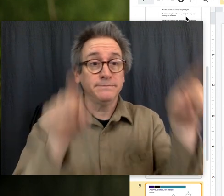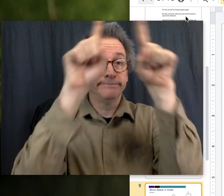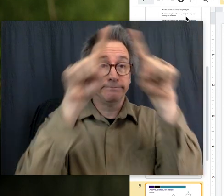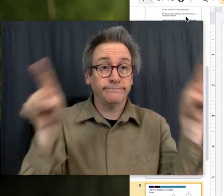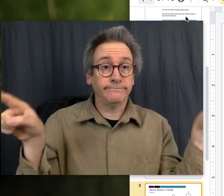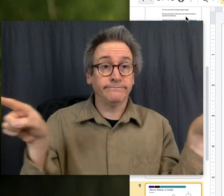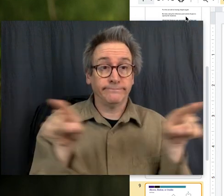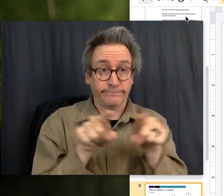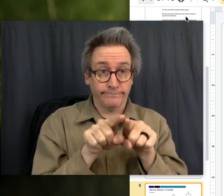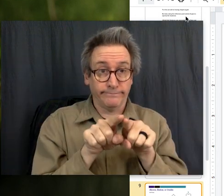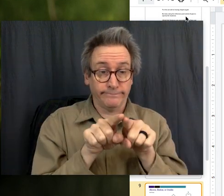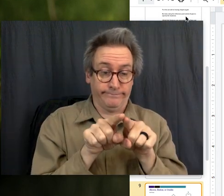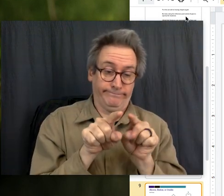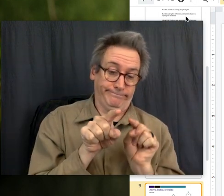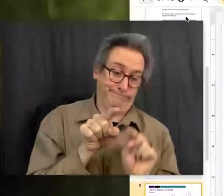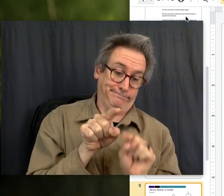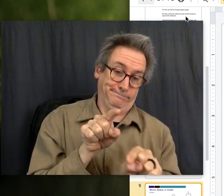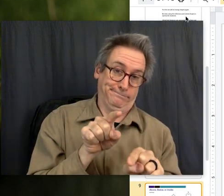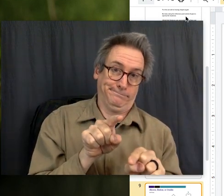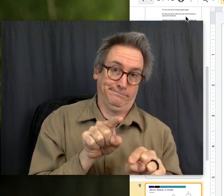one.